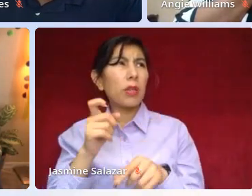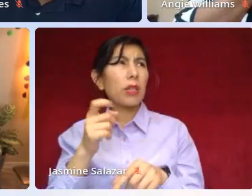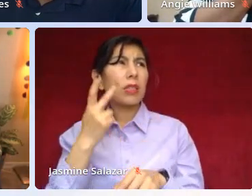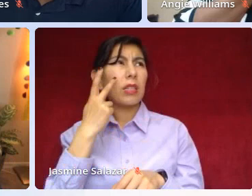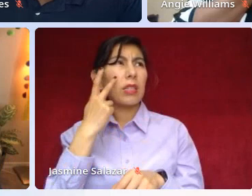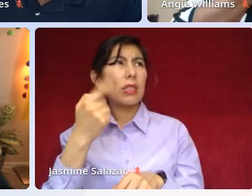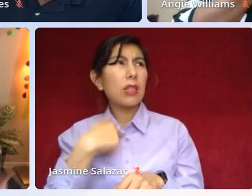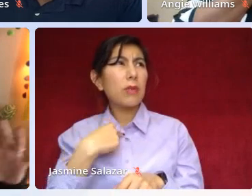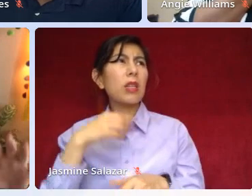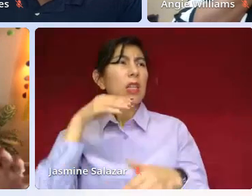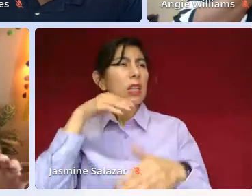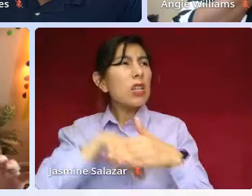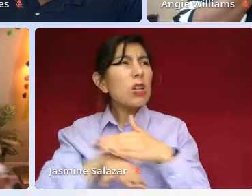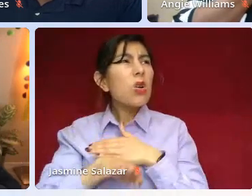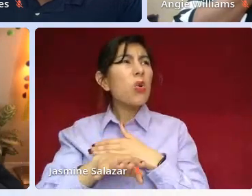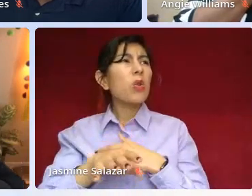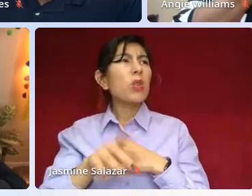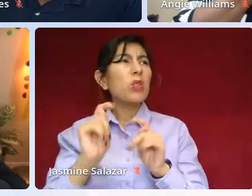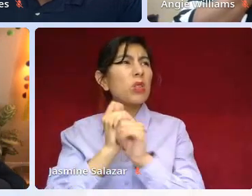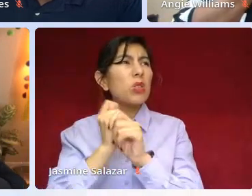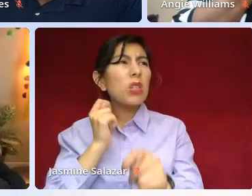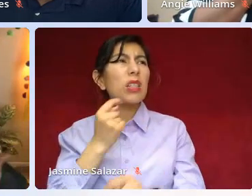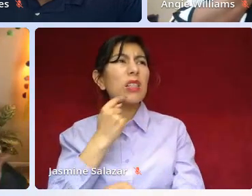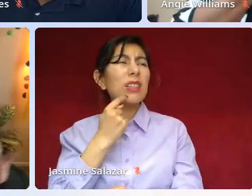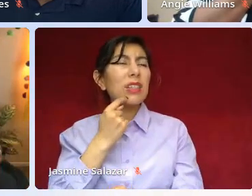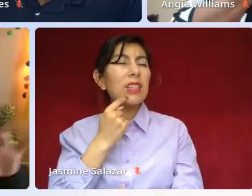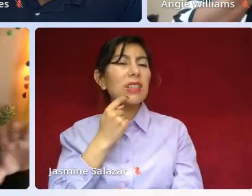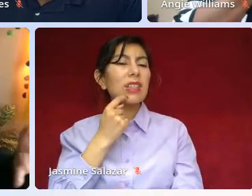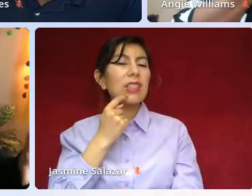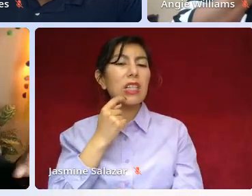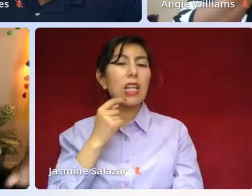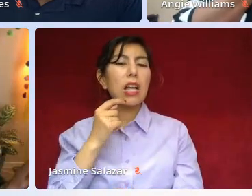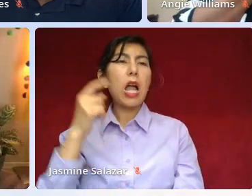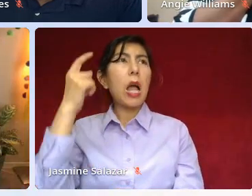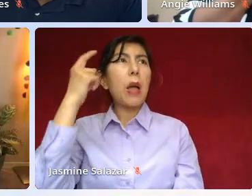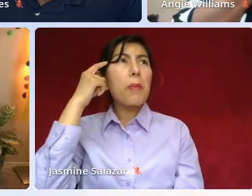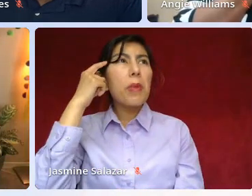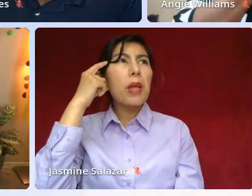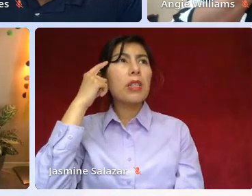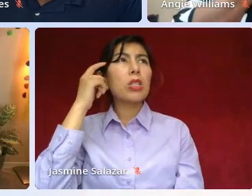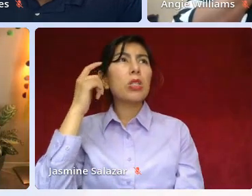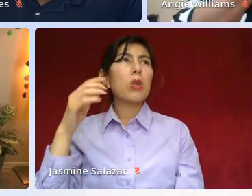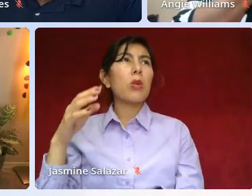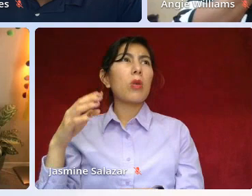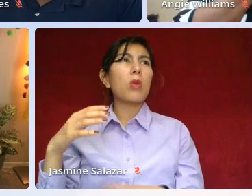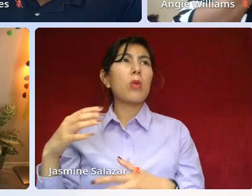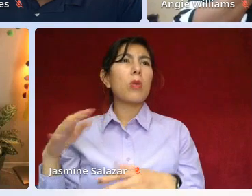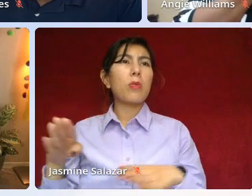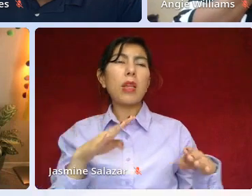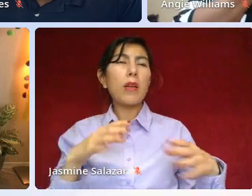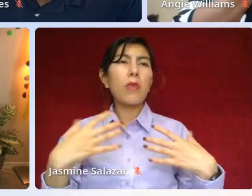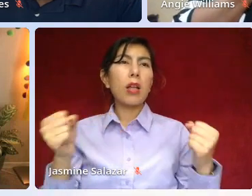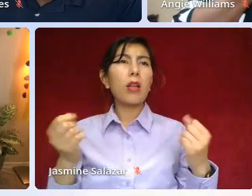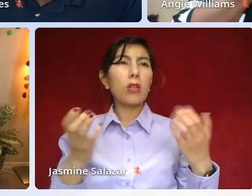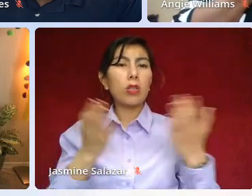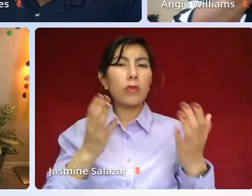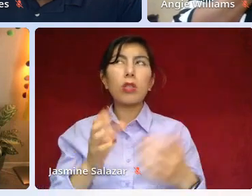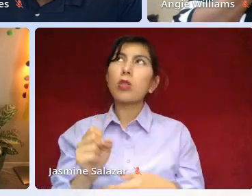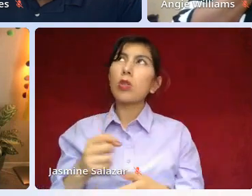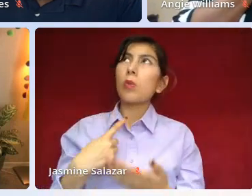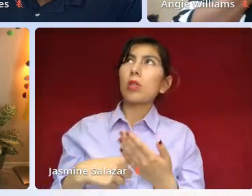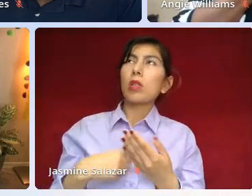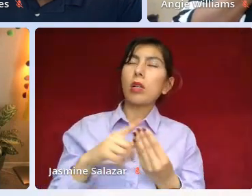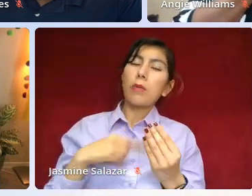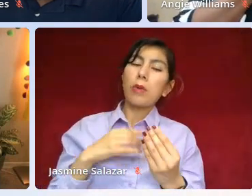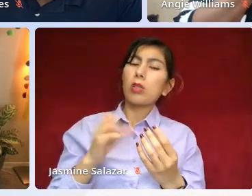me going into the trailer that says, mental health, behavioral health services. And so then we talked about like, well, what do